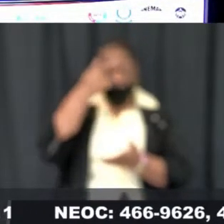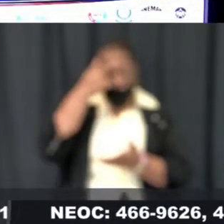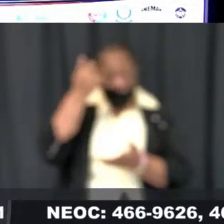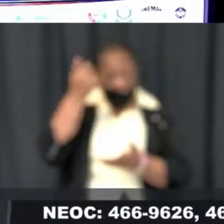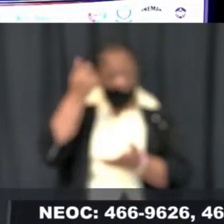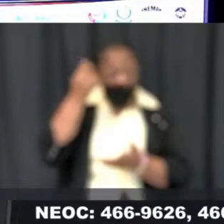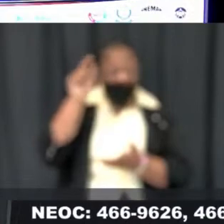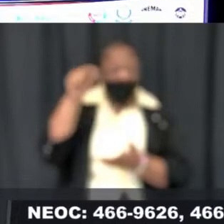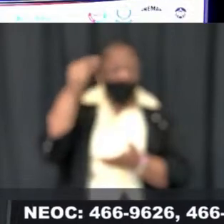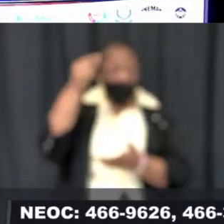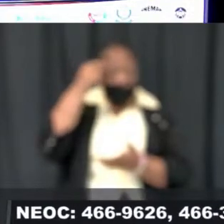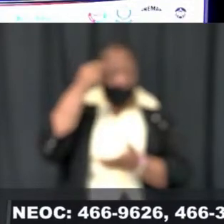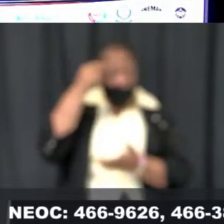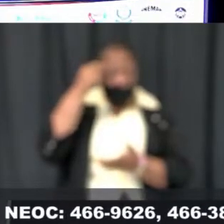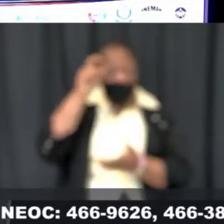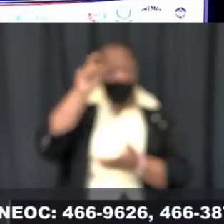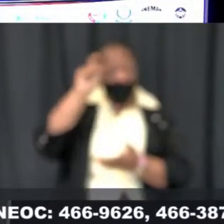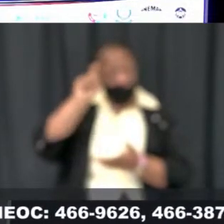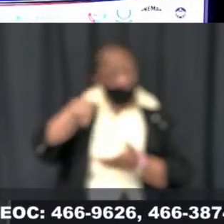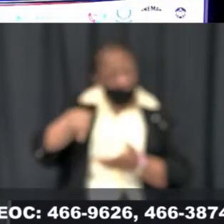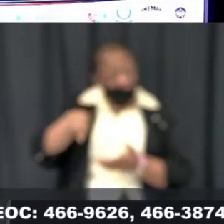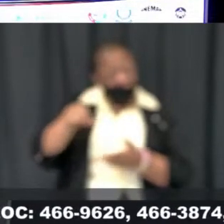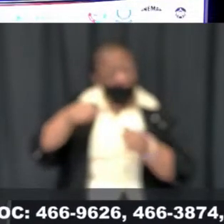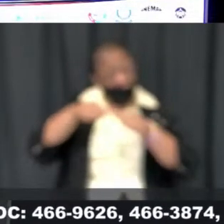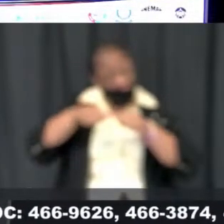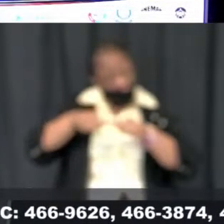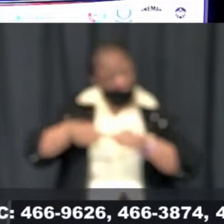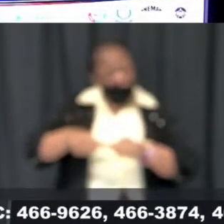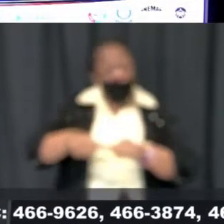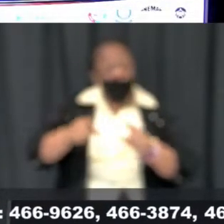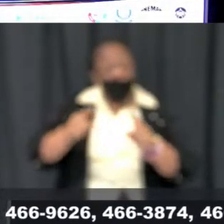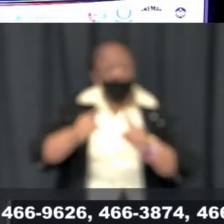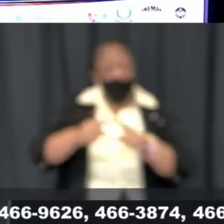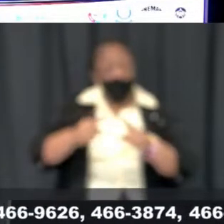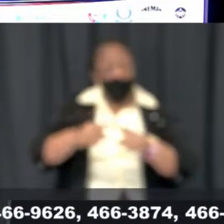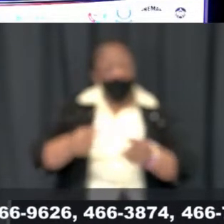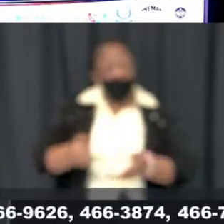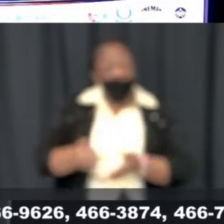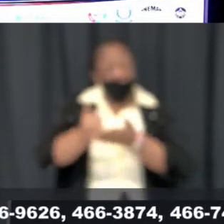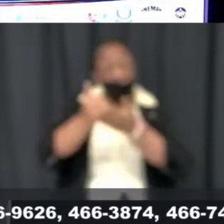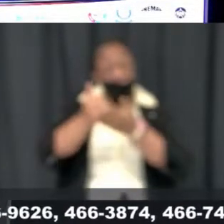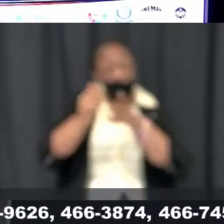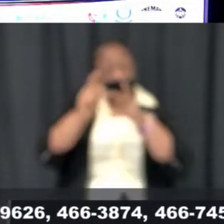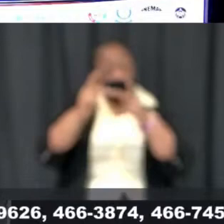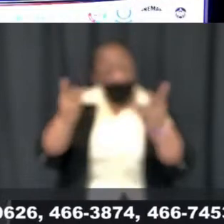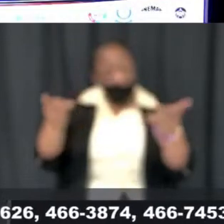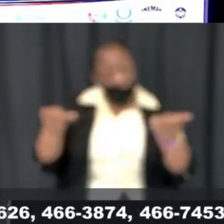government still has to provide critical services to our society.